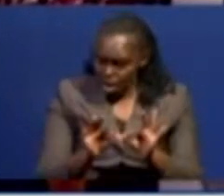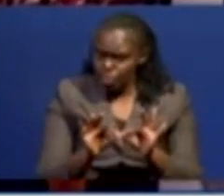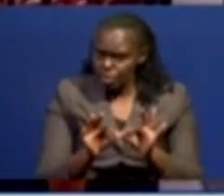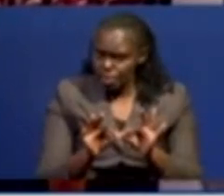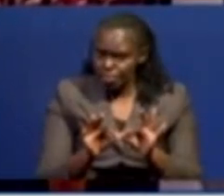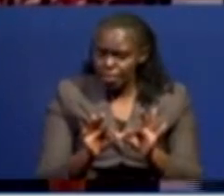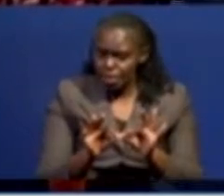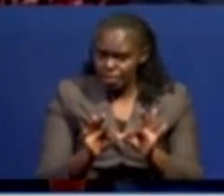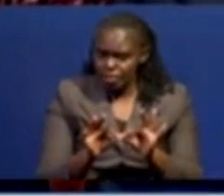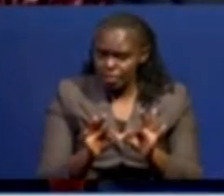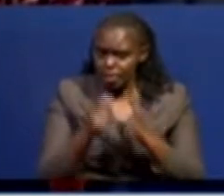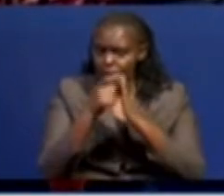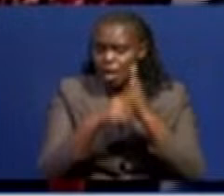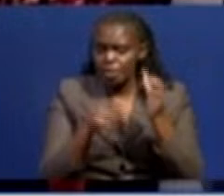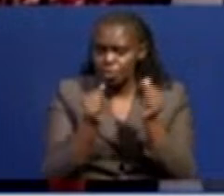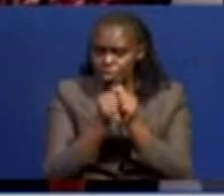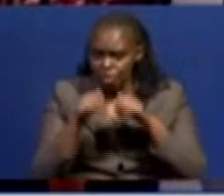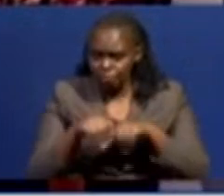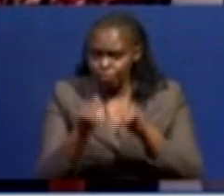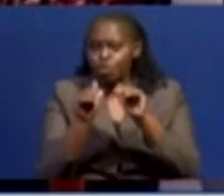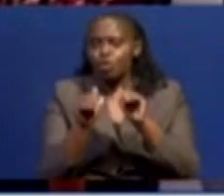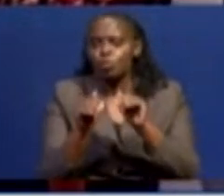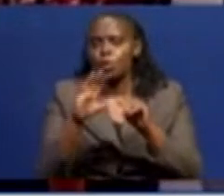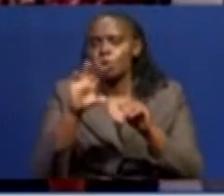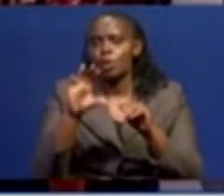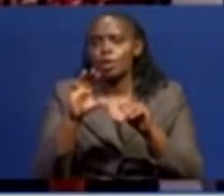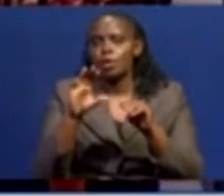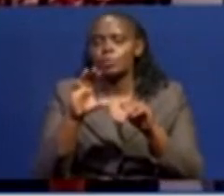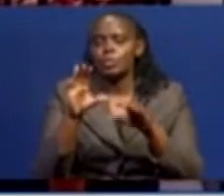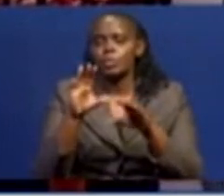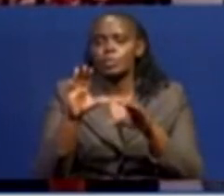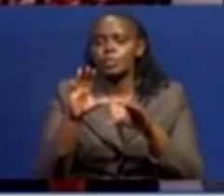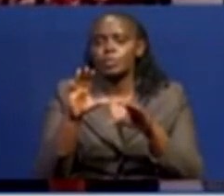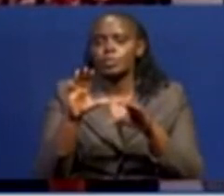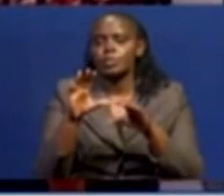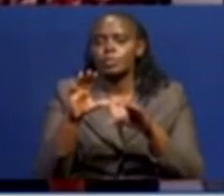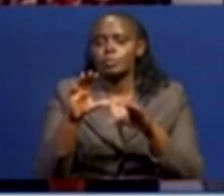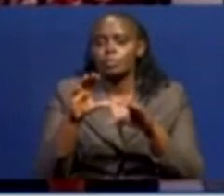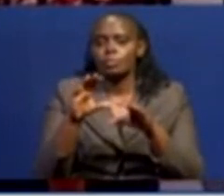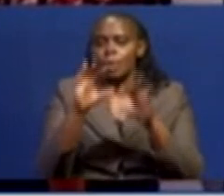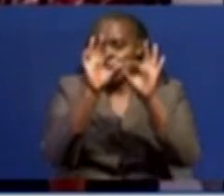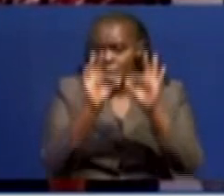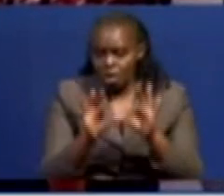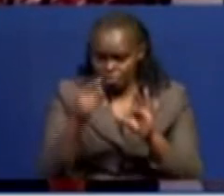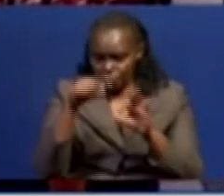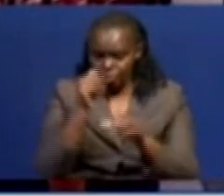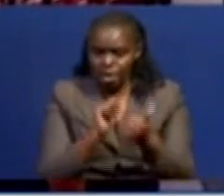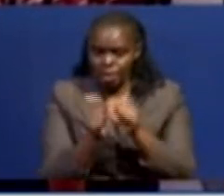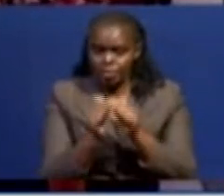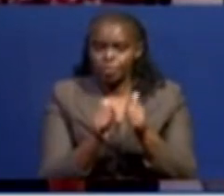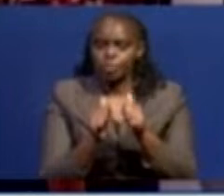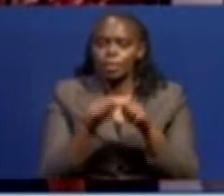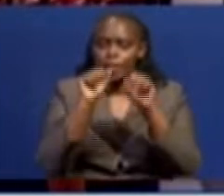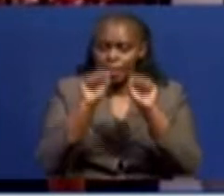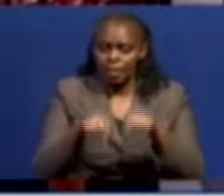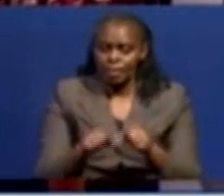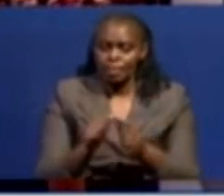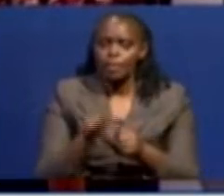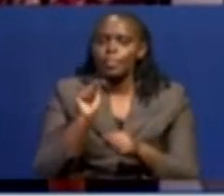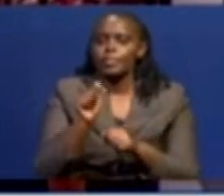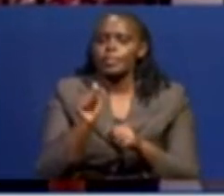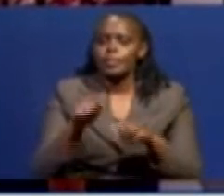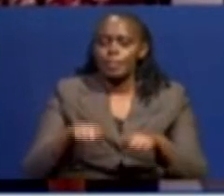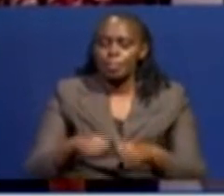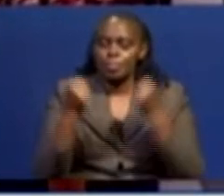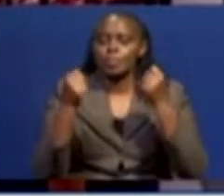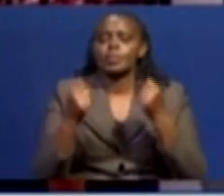for accountability under Article 10 that the county organs will be held accountable for their actions?